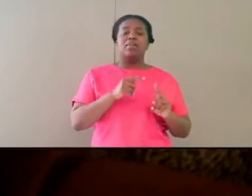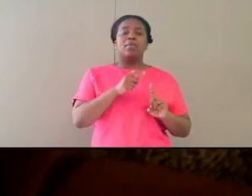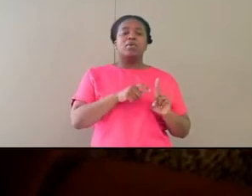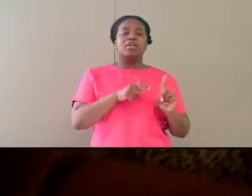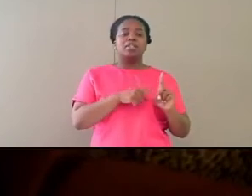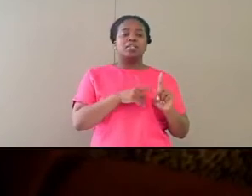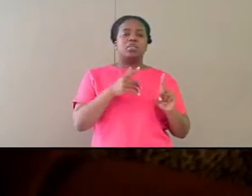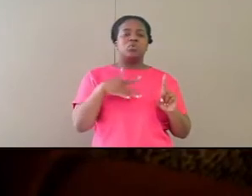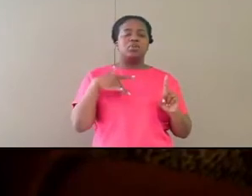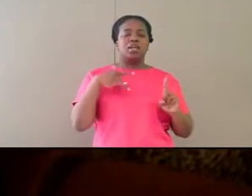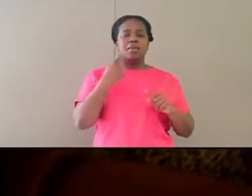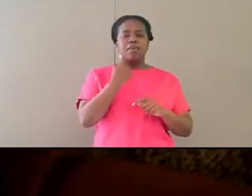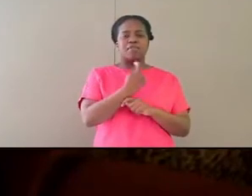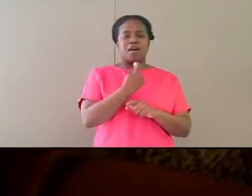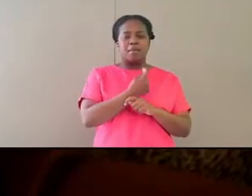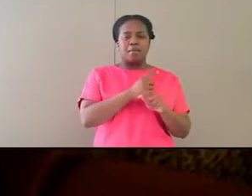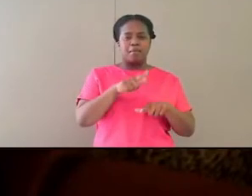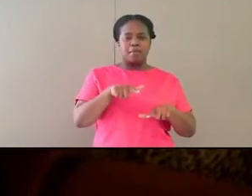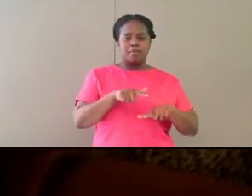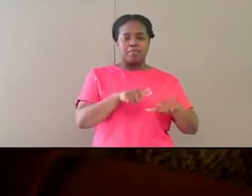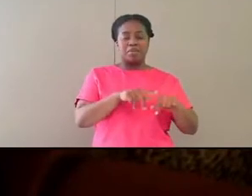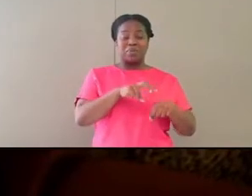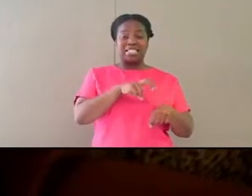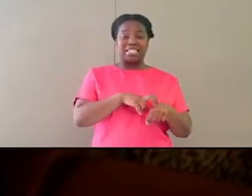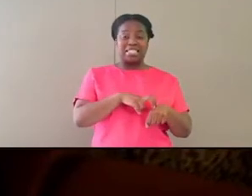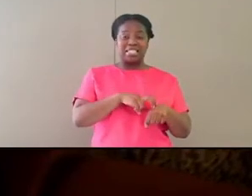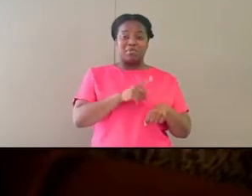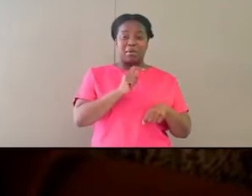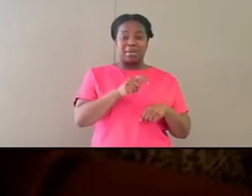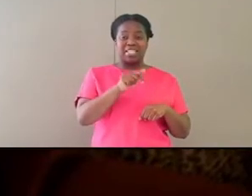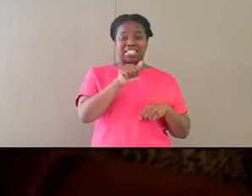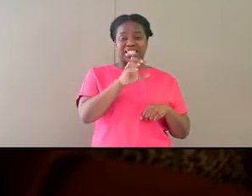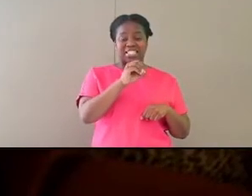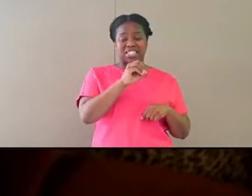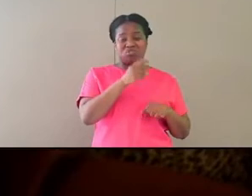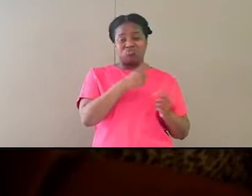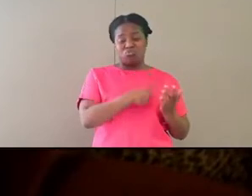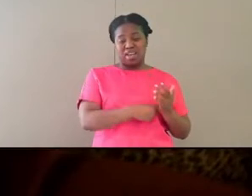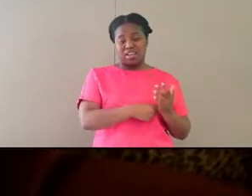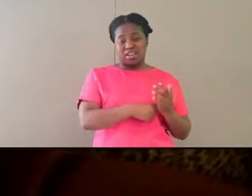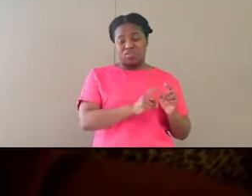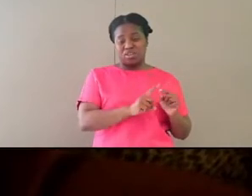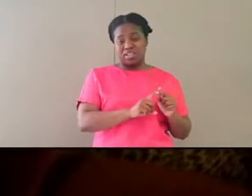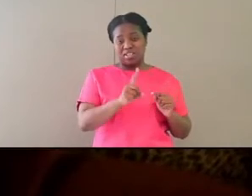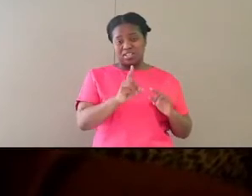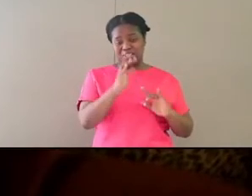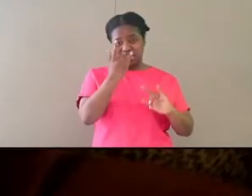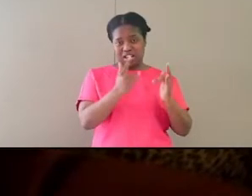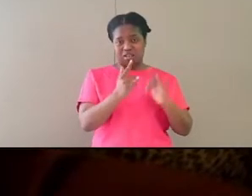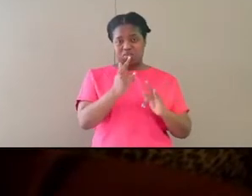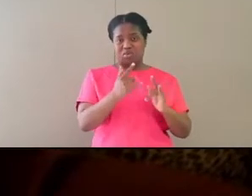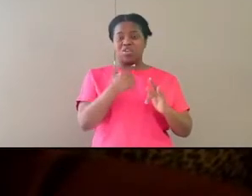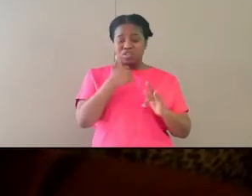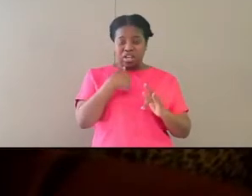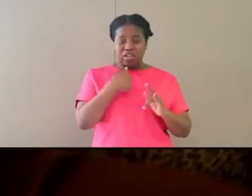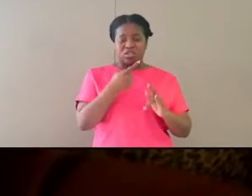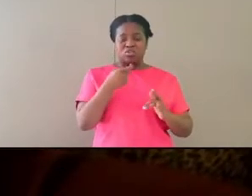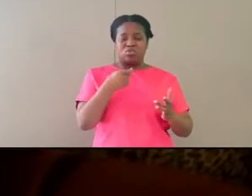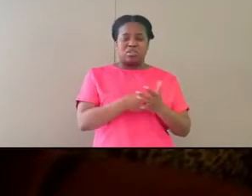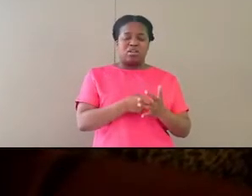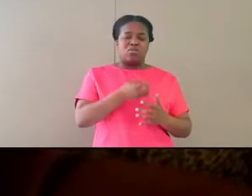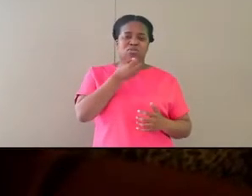somebody is in rural Limpopo, they would need to pay 60 rand just to go to their nearest town just to get that finance,